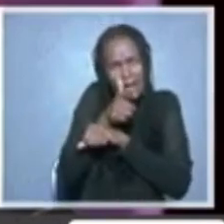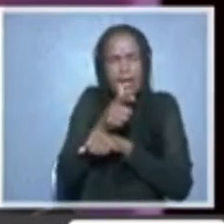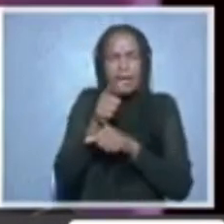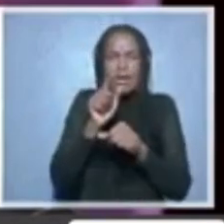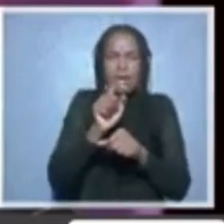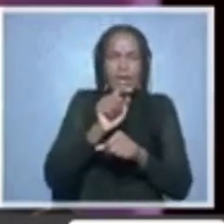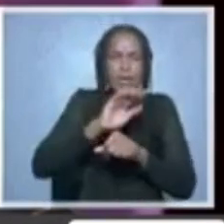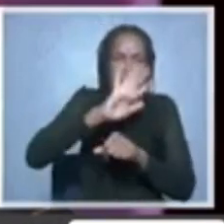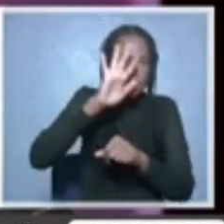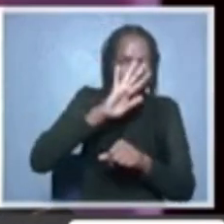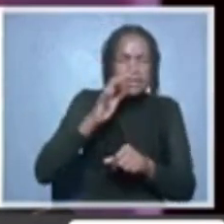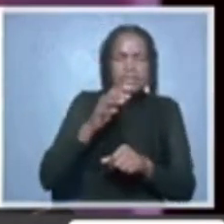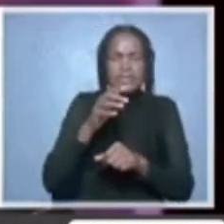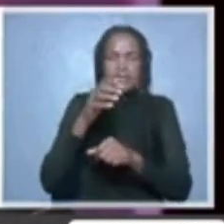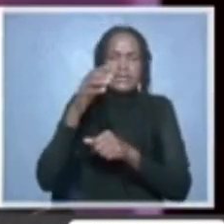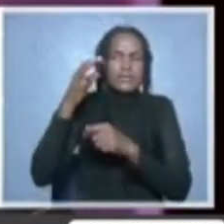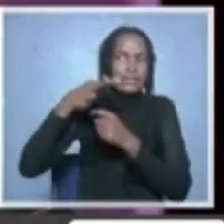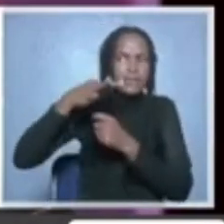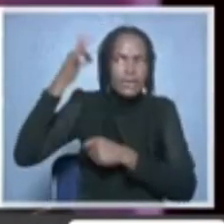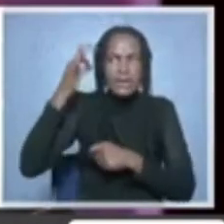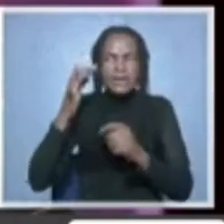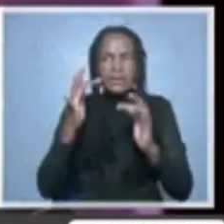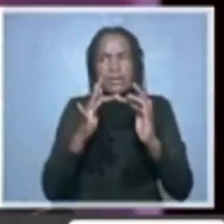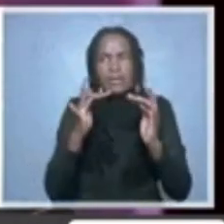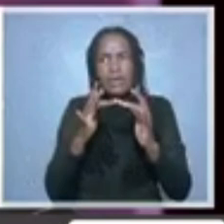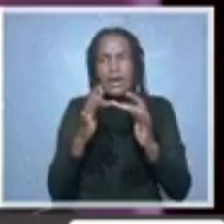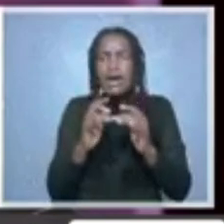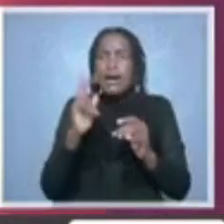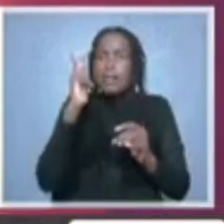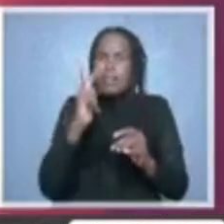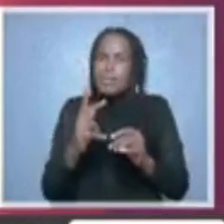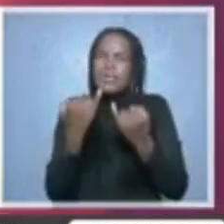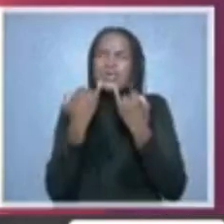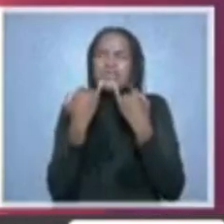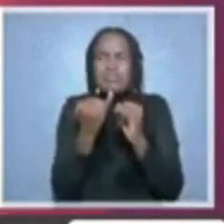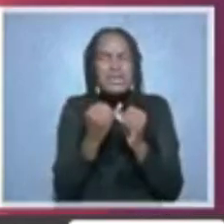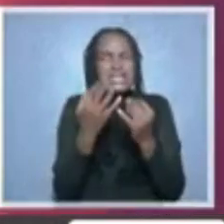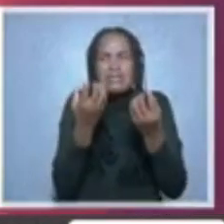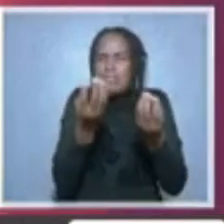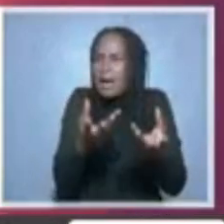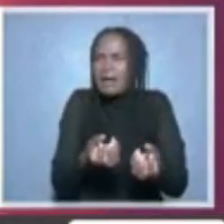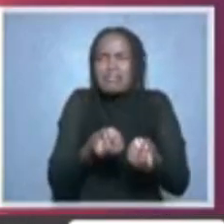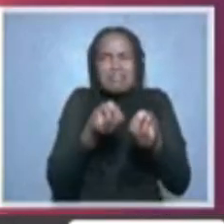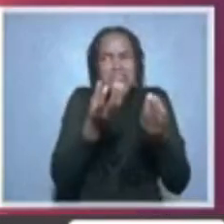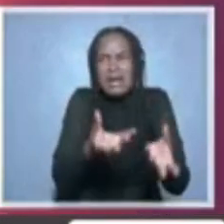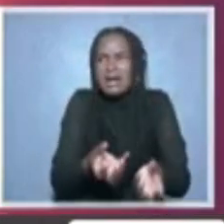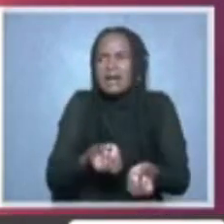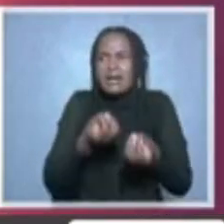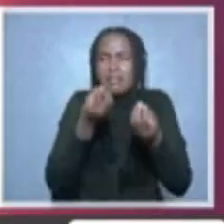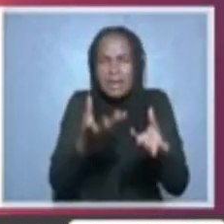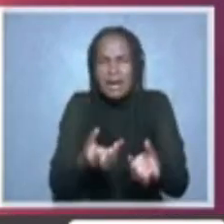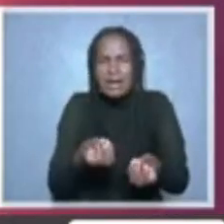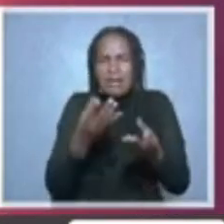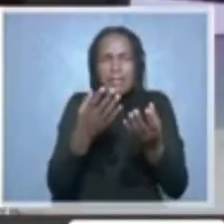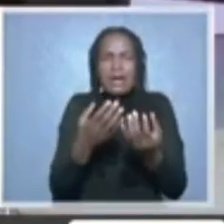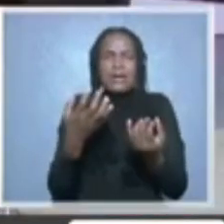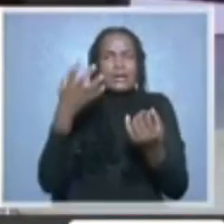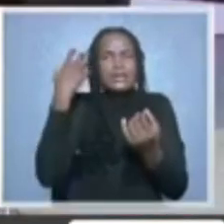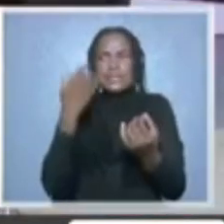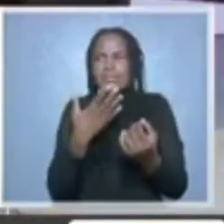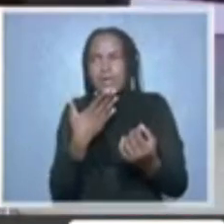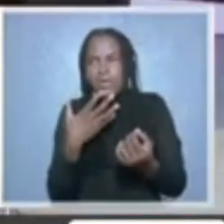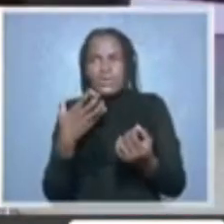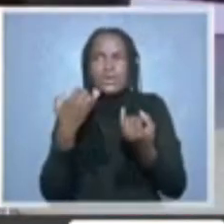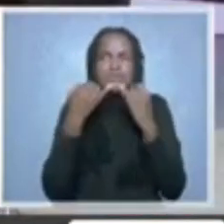with the one that has meant so much for all of us. Well, Mr. Similo, on that note, thank you so much for joining us. Of course, I do